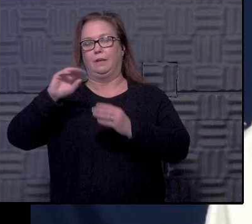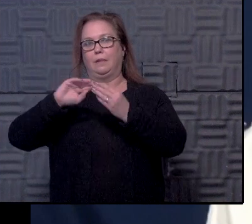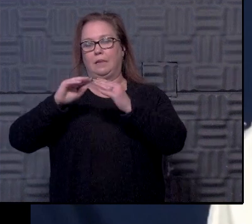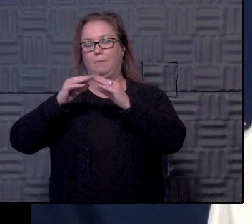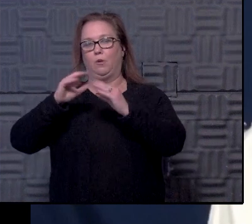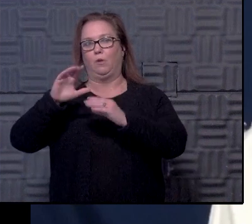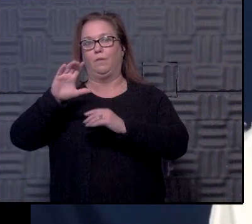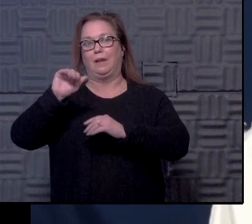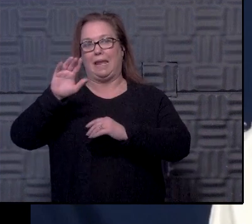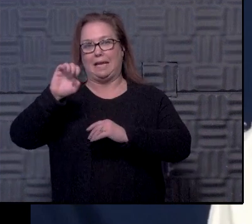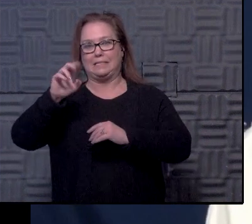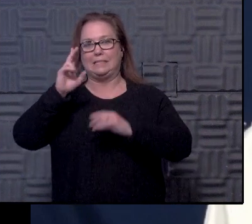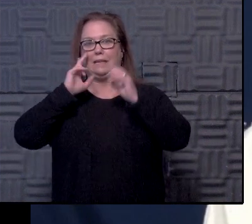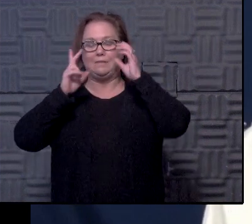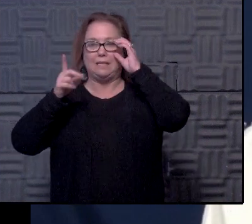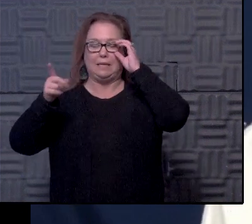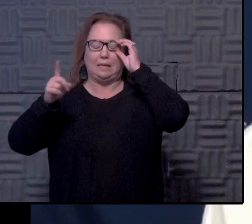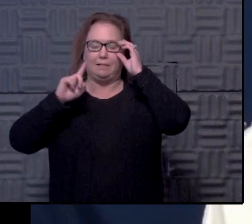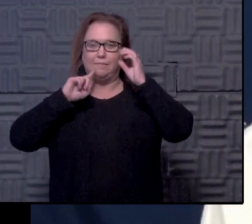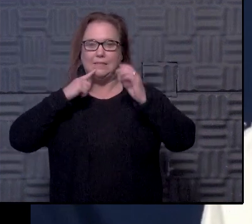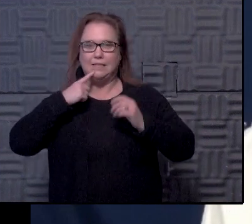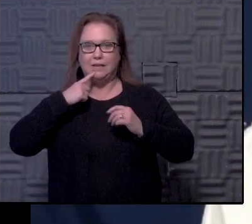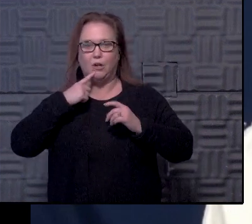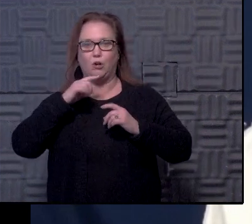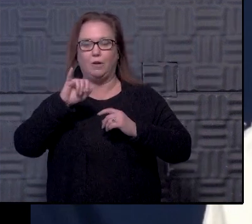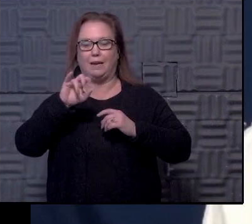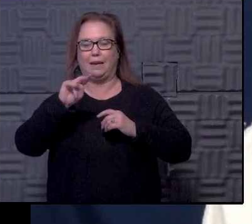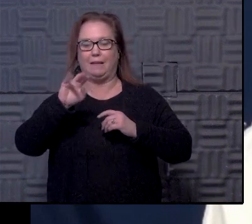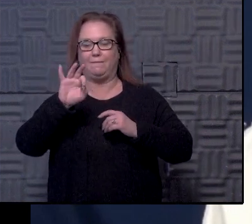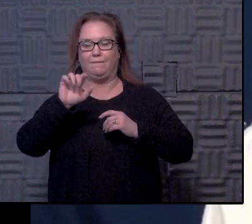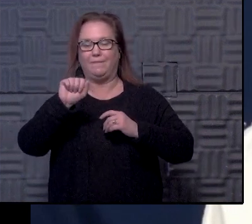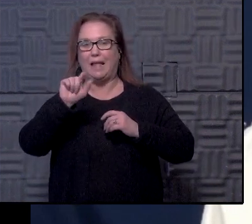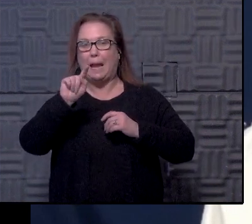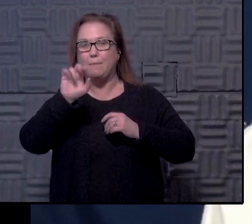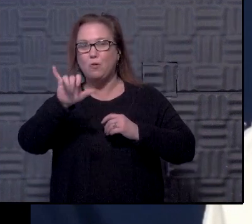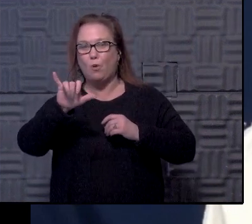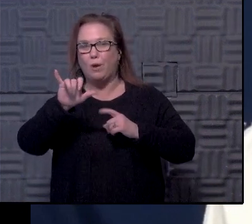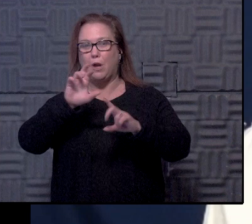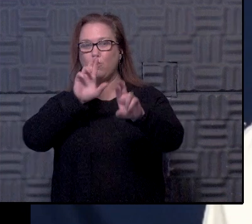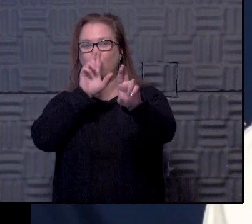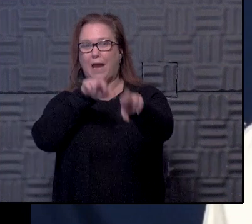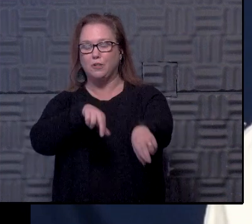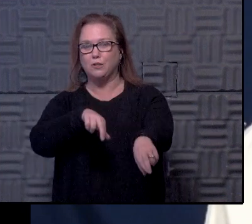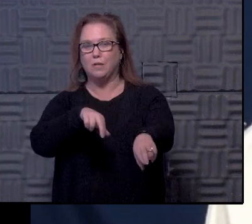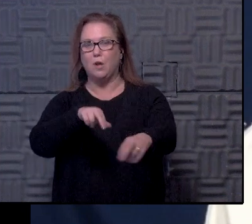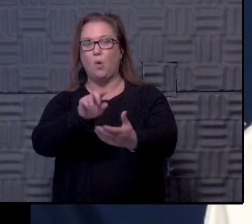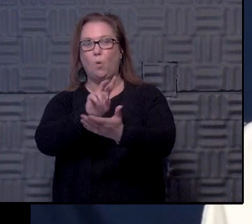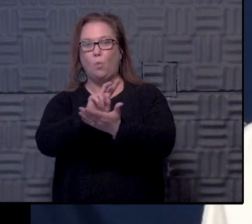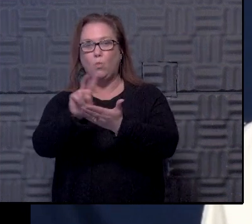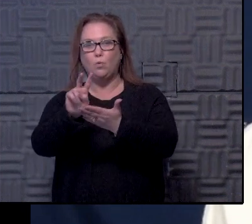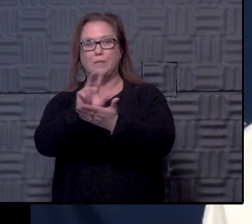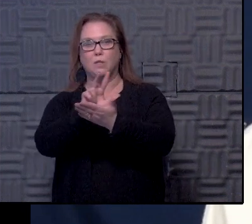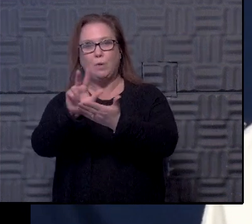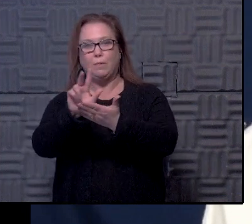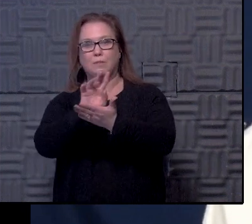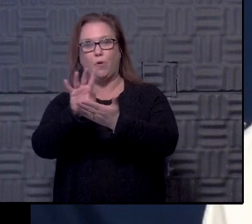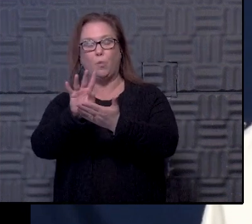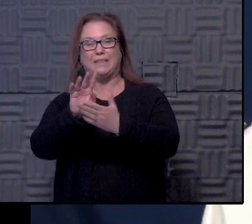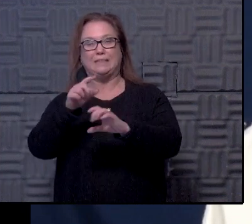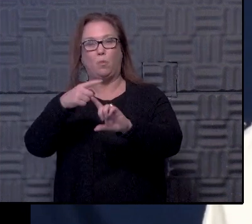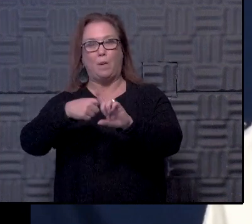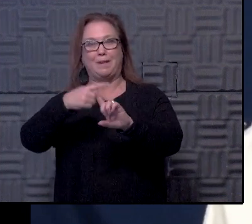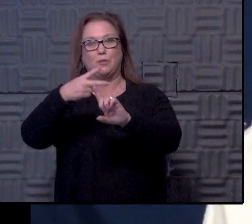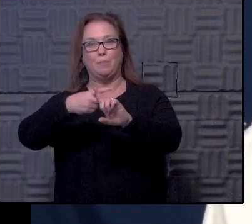of cases they have seen of severe inflammatory reactions weeks to months after COVID infection in children, that's